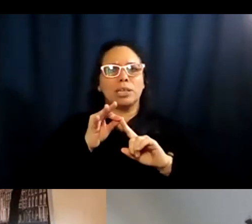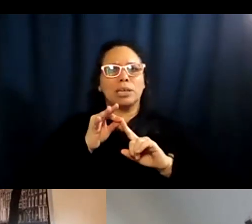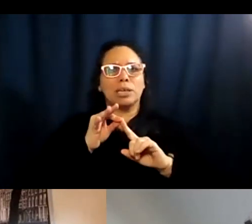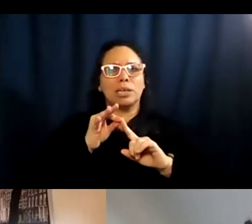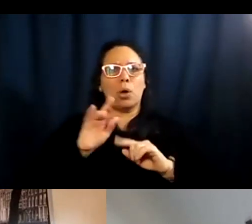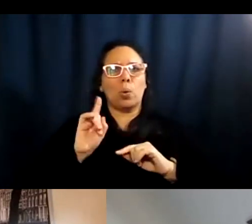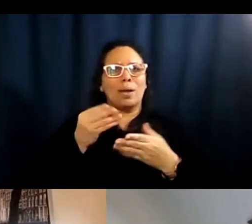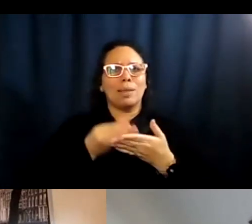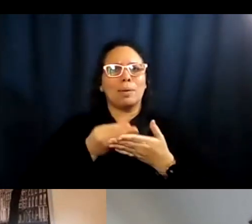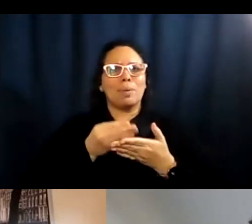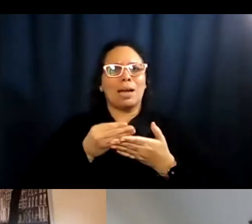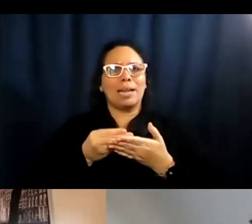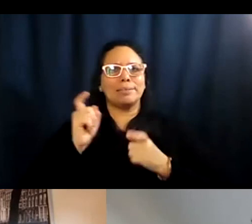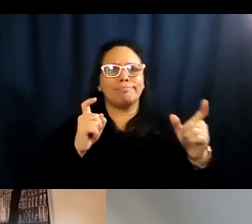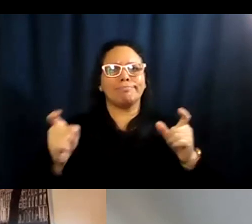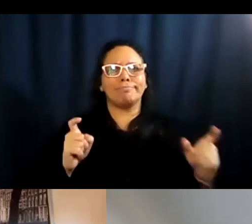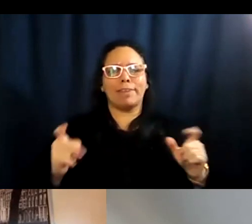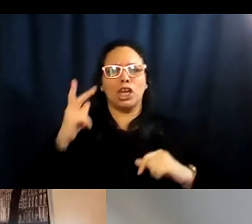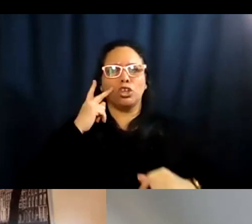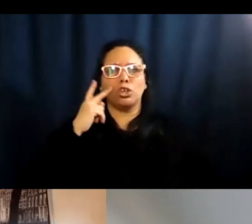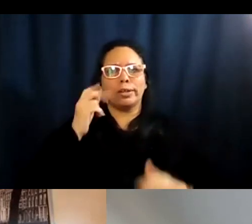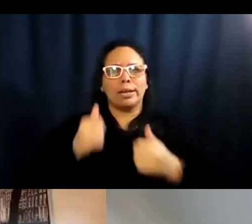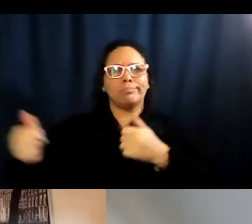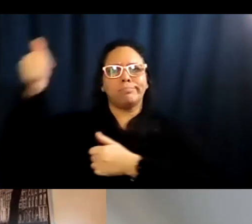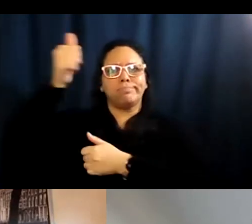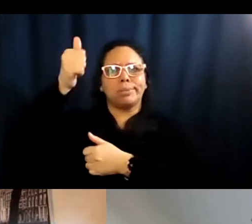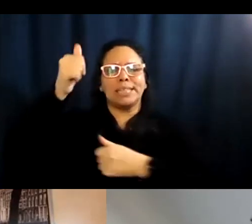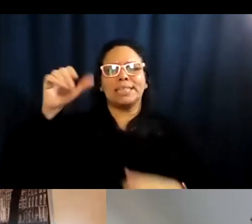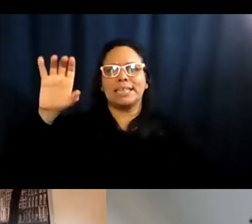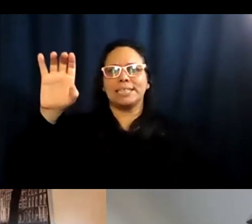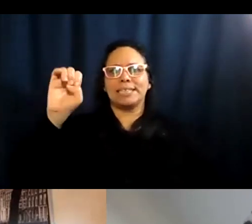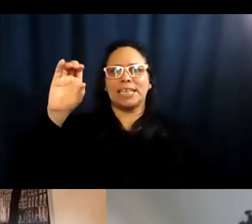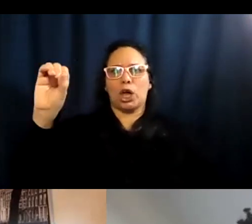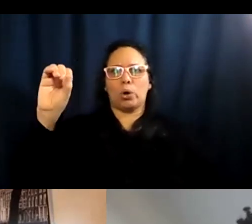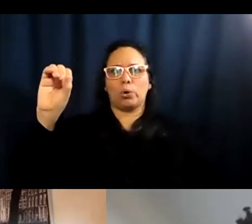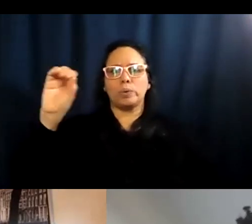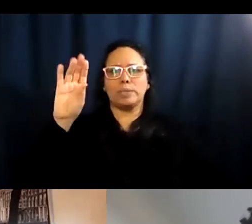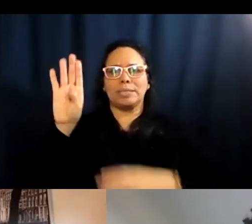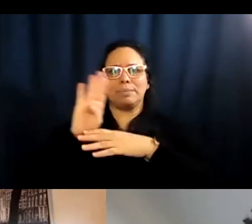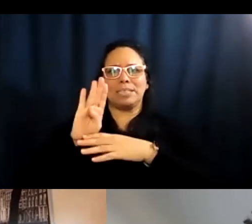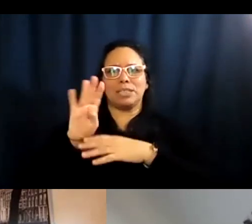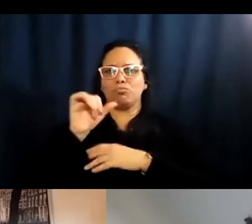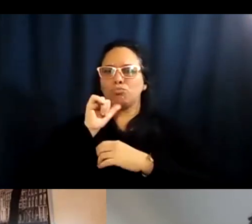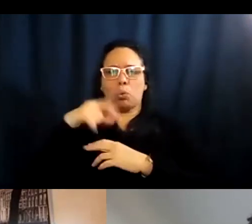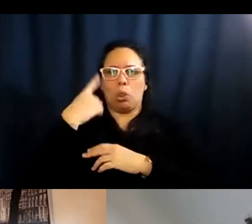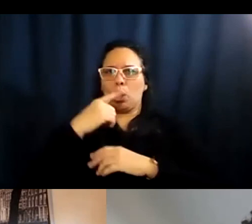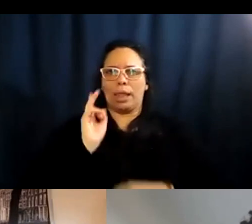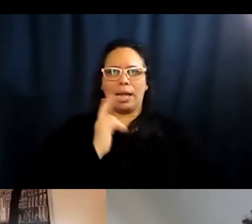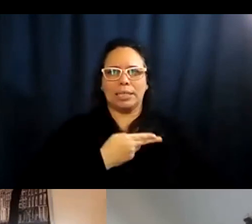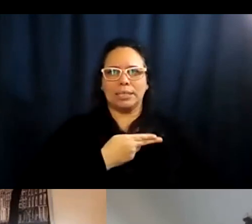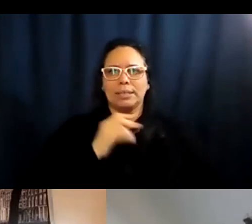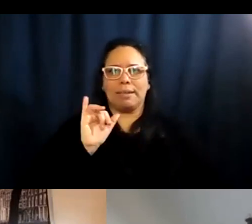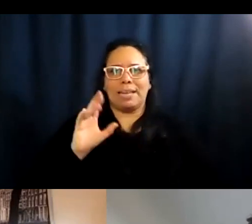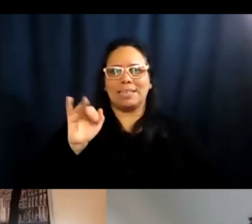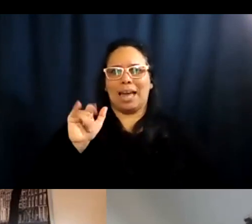economy. Like if we're looking at some of the CEOs of businesses, they don't really represent people that look like us. And that's just the capitalistic structure.